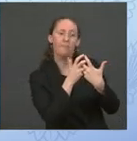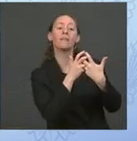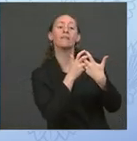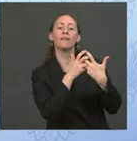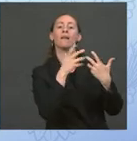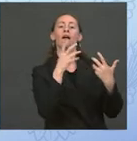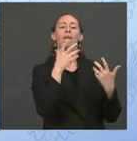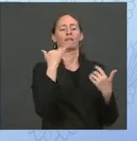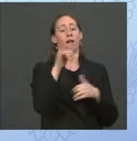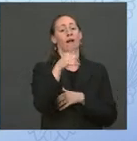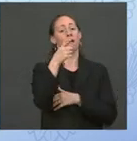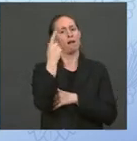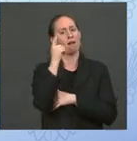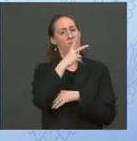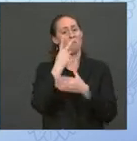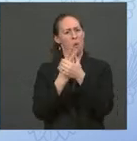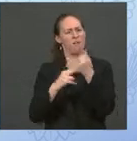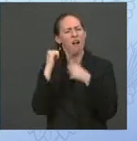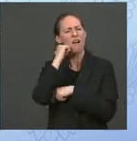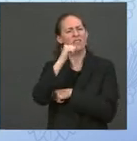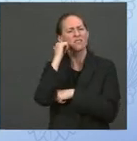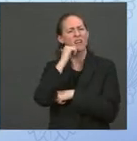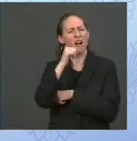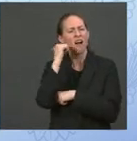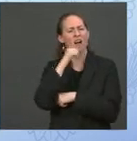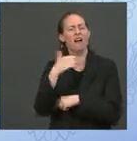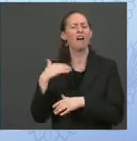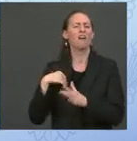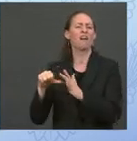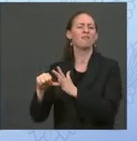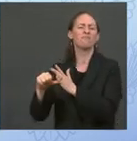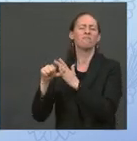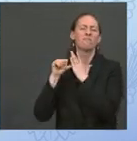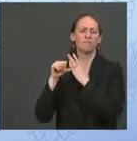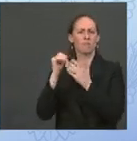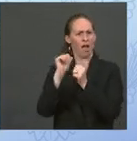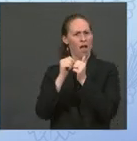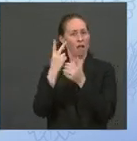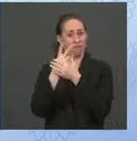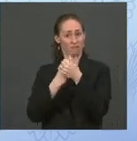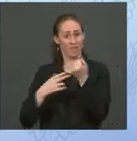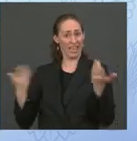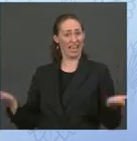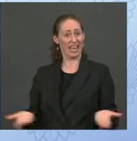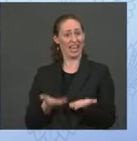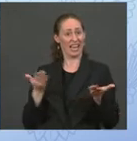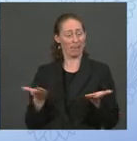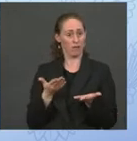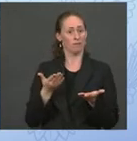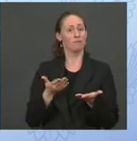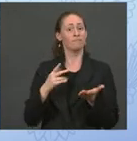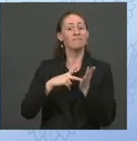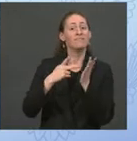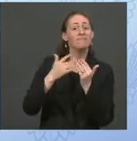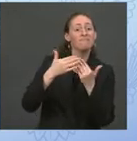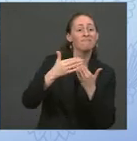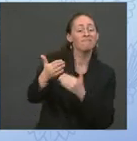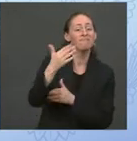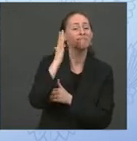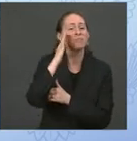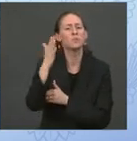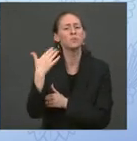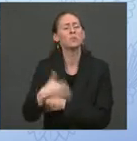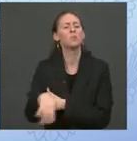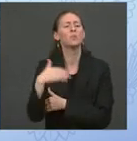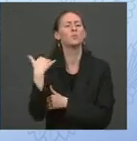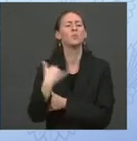success and our nation's future can't be overstated. You are our country's greatest child